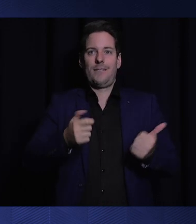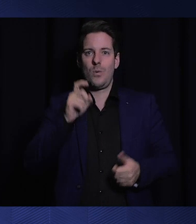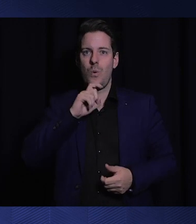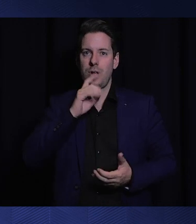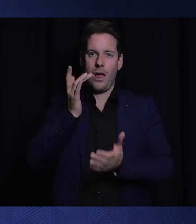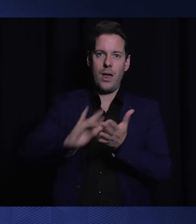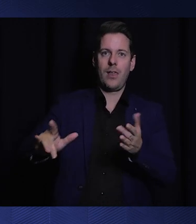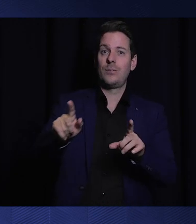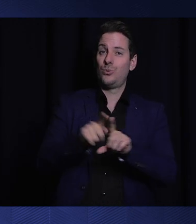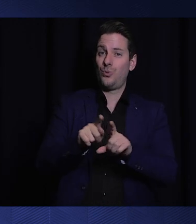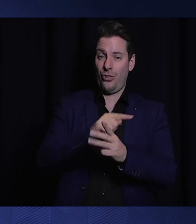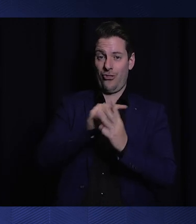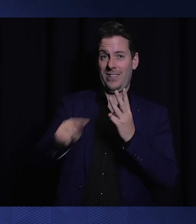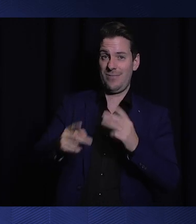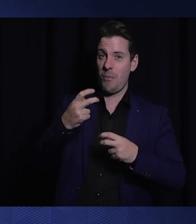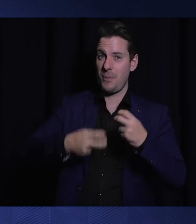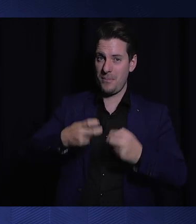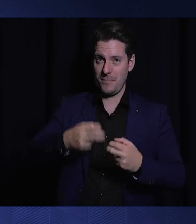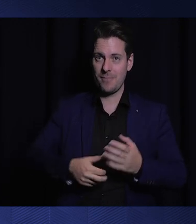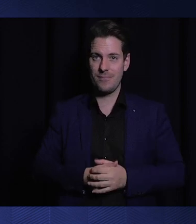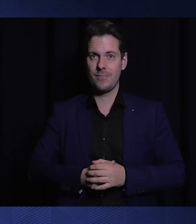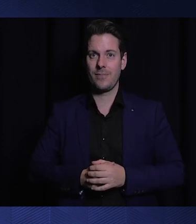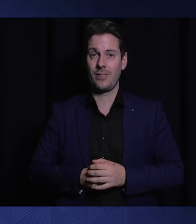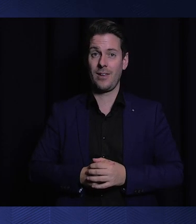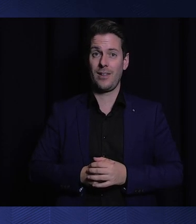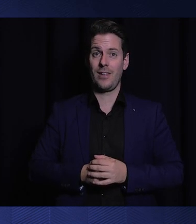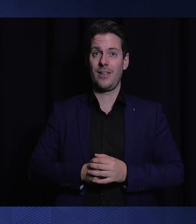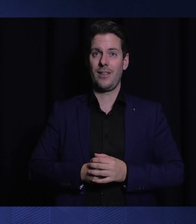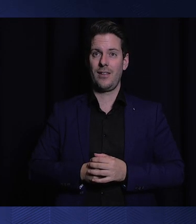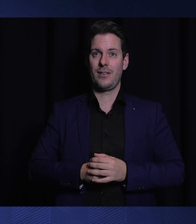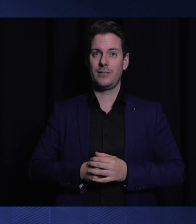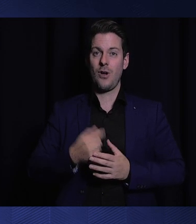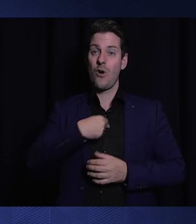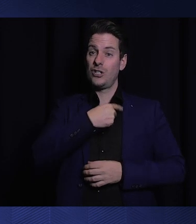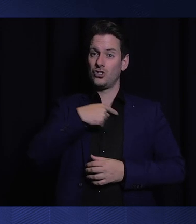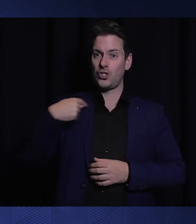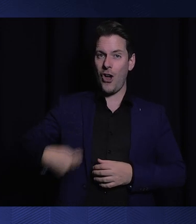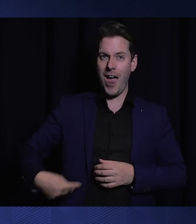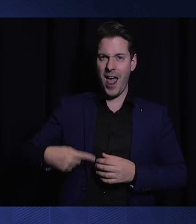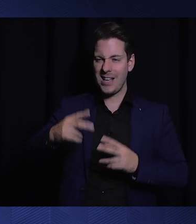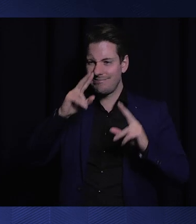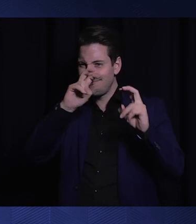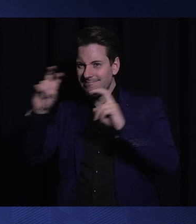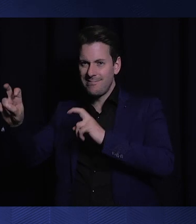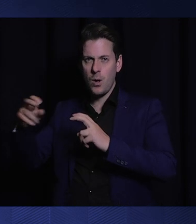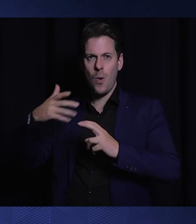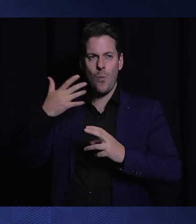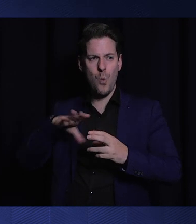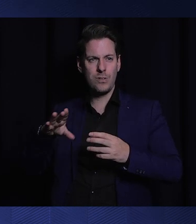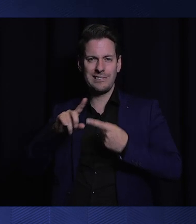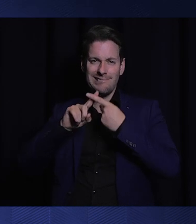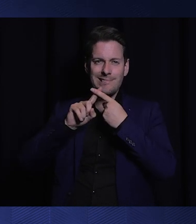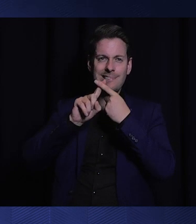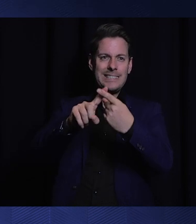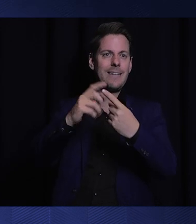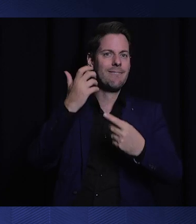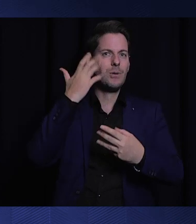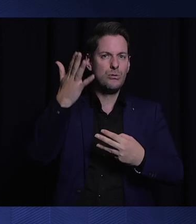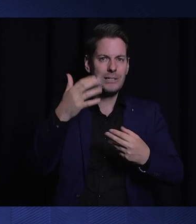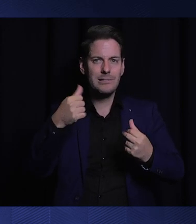solve these issues, China started to look for more sustainable strategies.